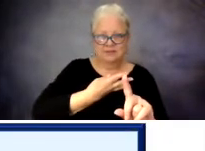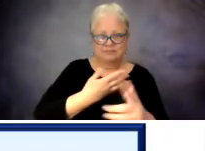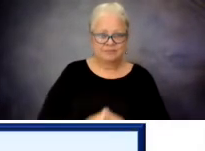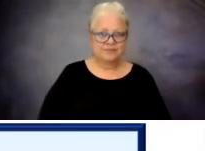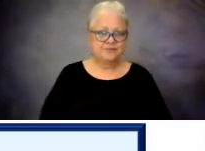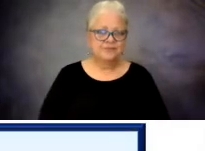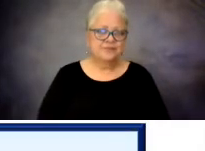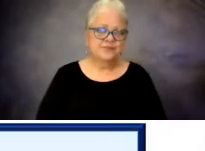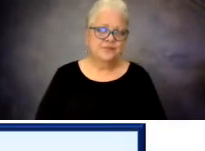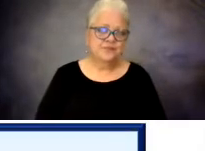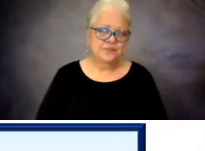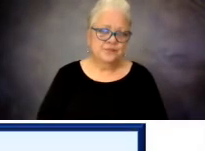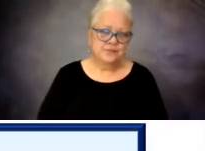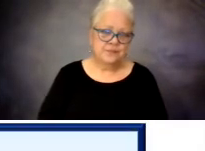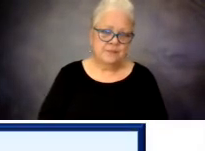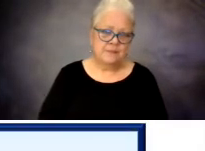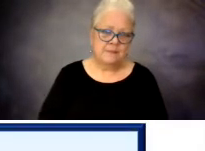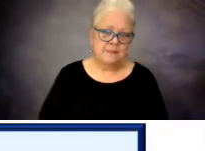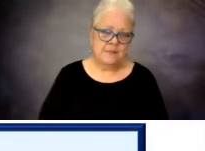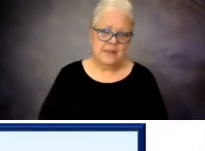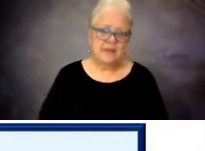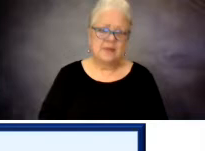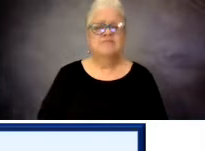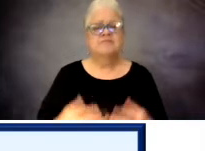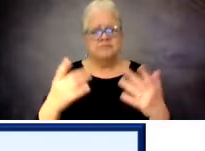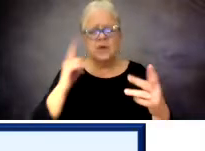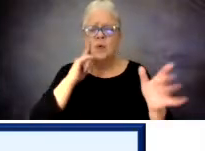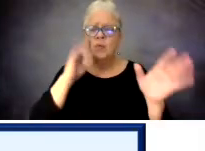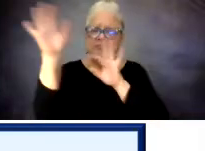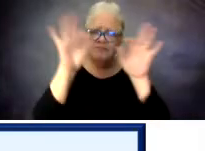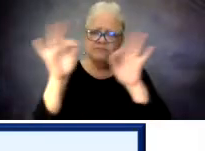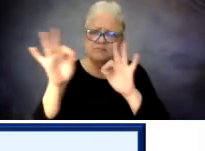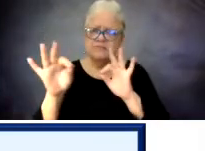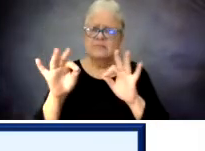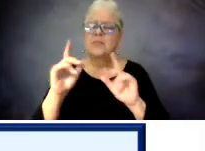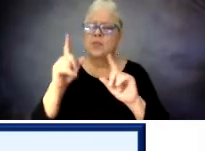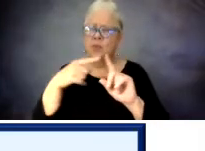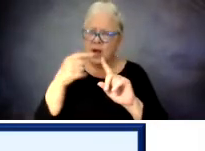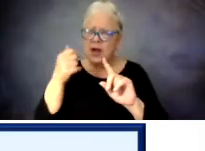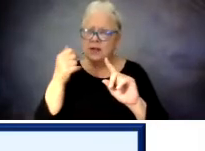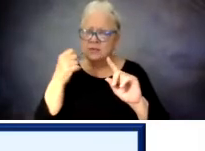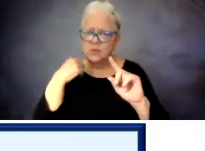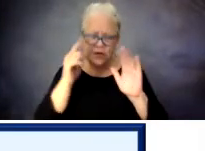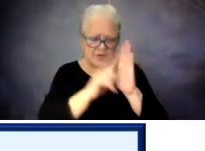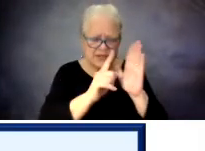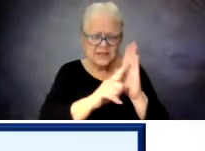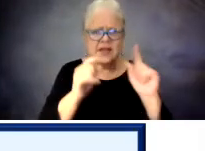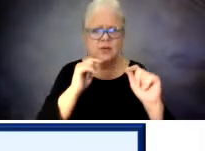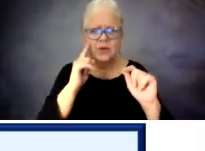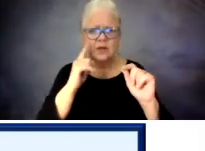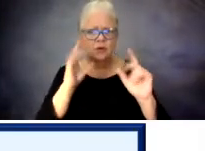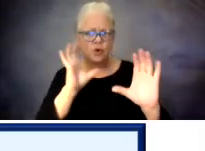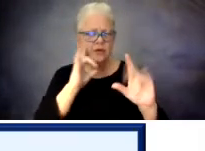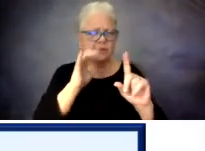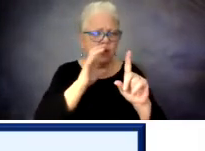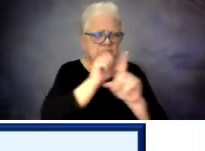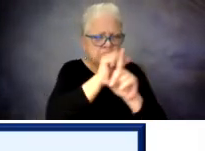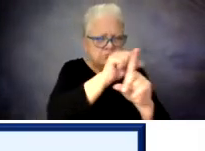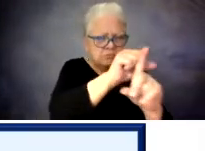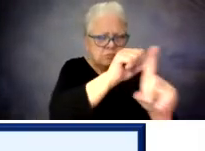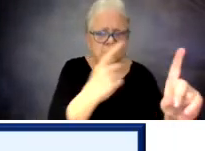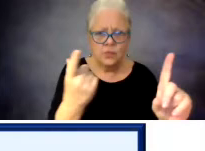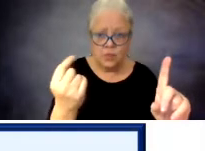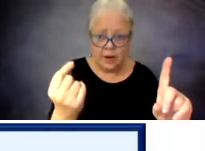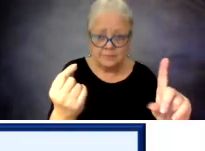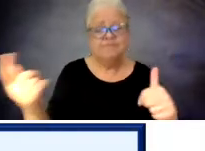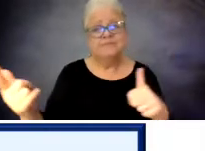We're going to talk a little bit about, what to look for and things we have to consider when we're investigating these different allegations. So with